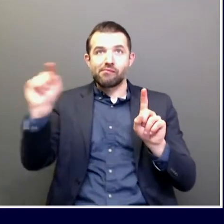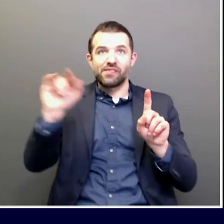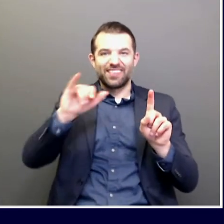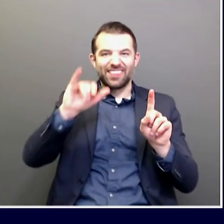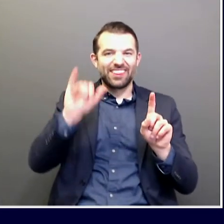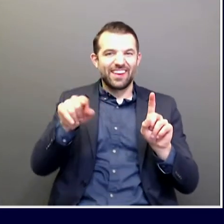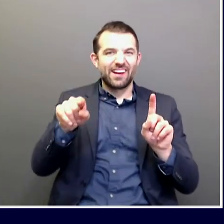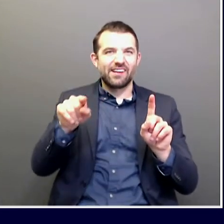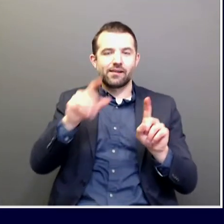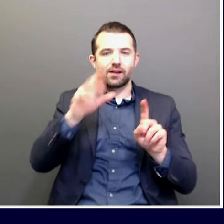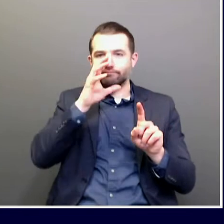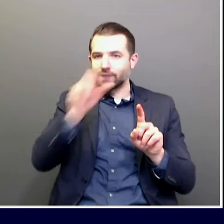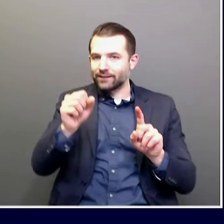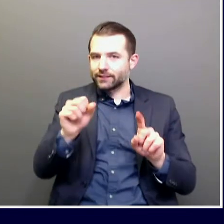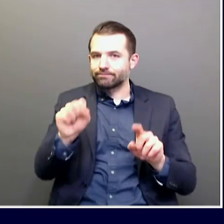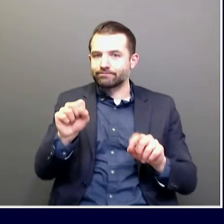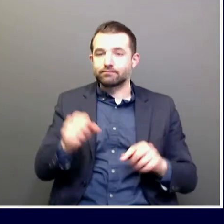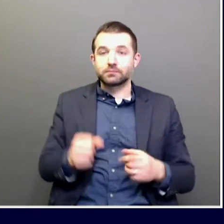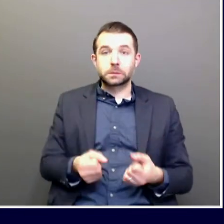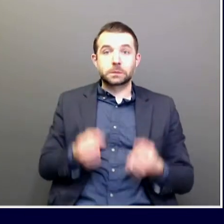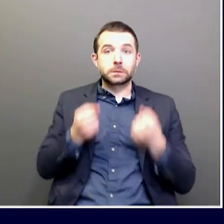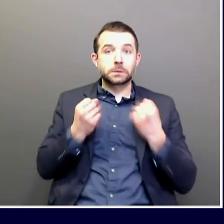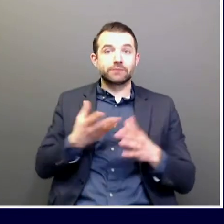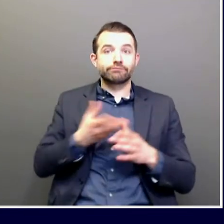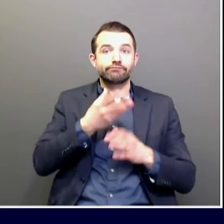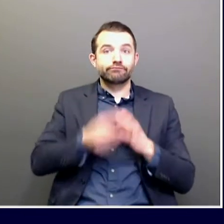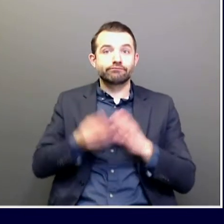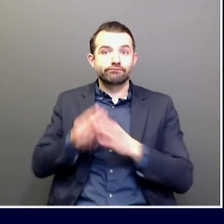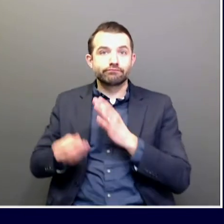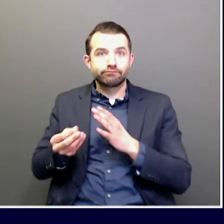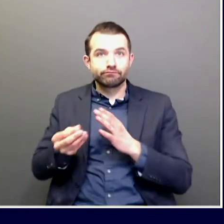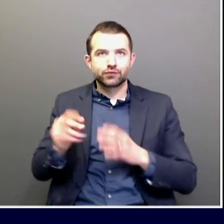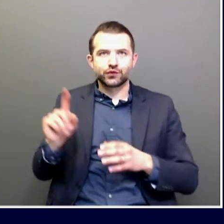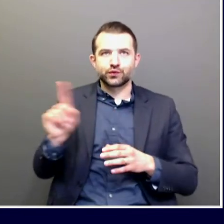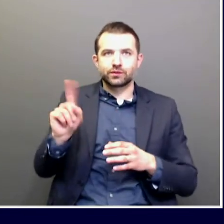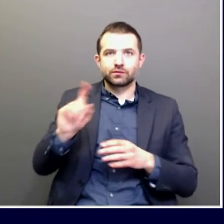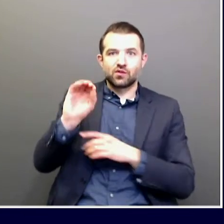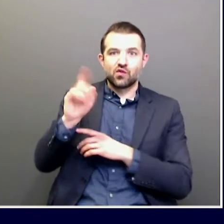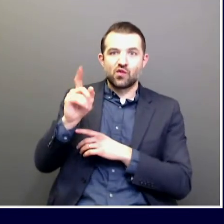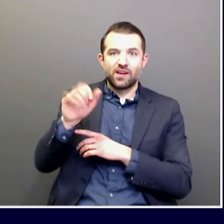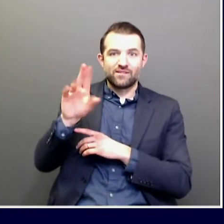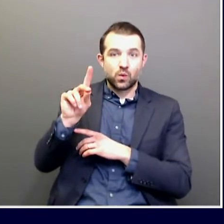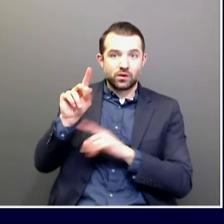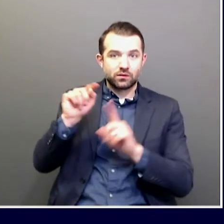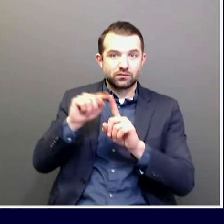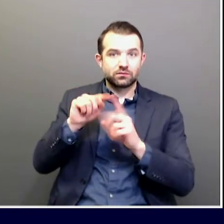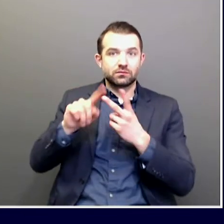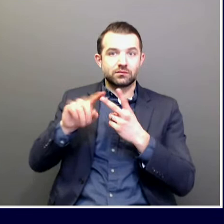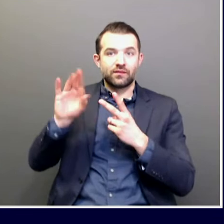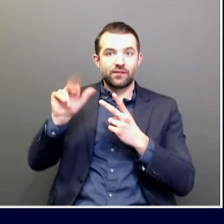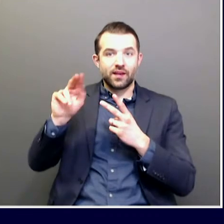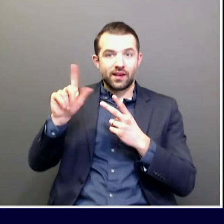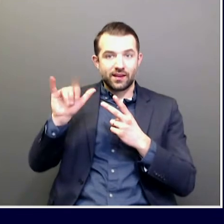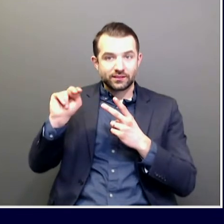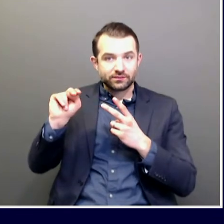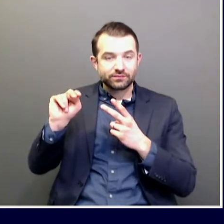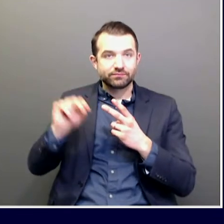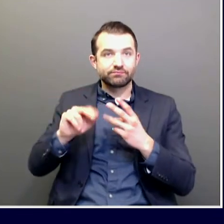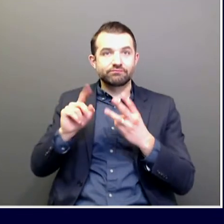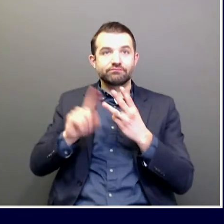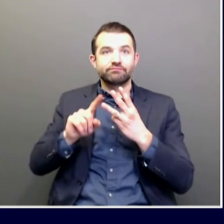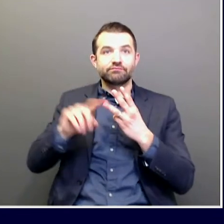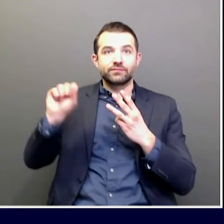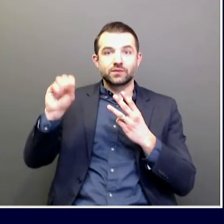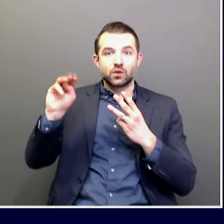that at least two of those counties, Oxford and Franklin, are lower on the vaccination tables. And so I think that's yet another reason to go out and get